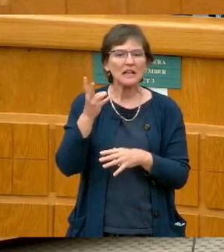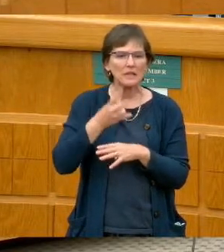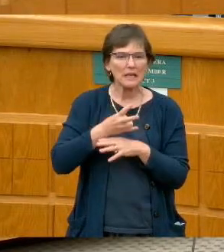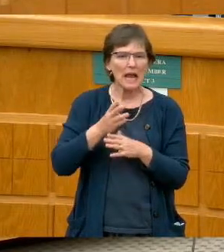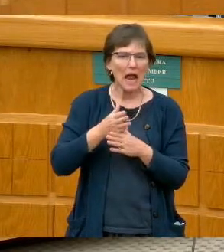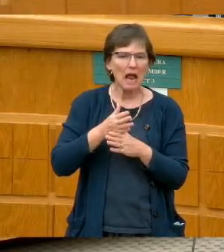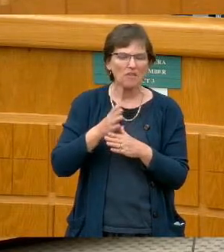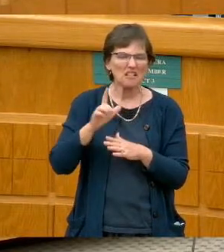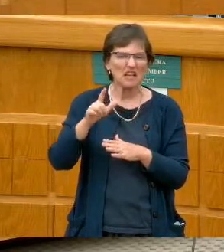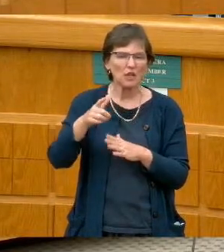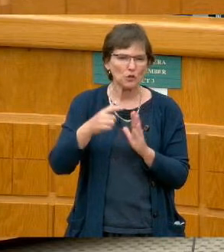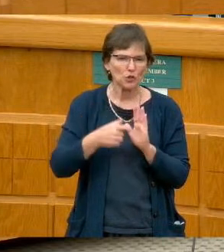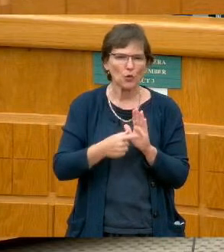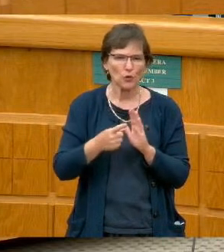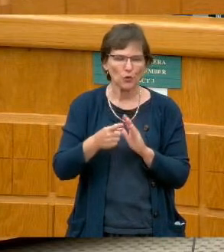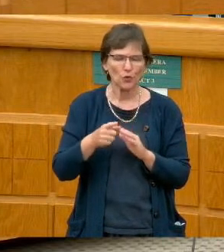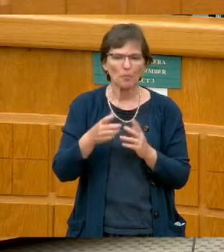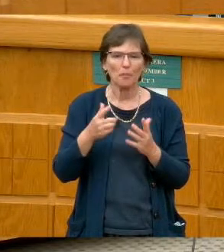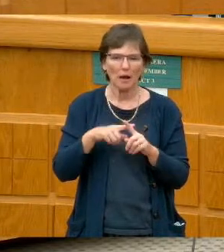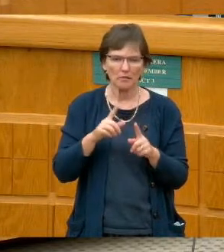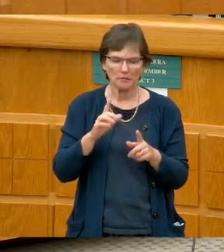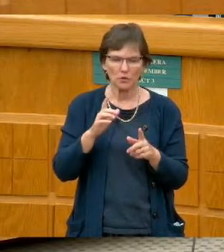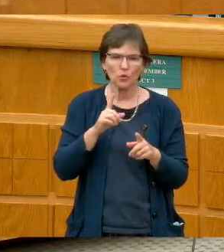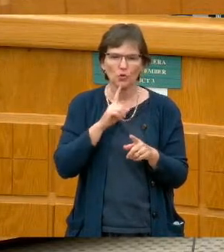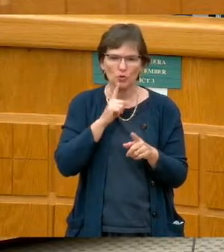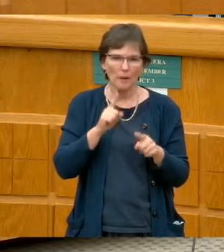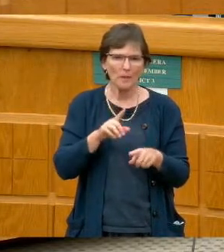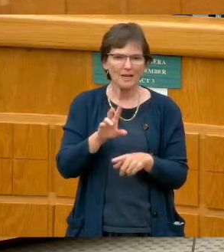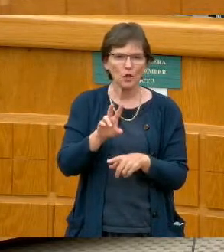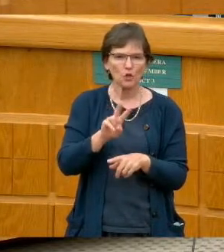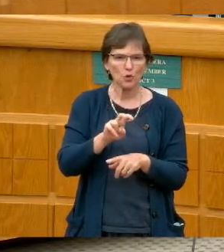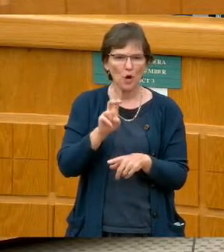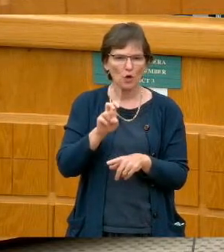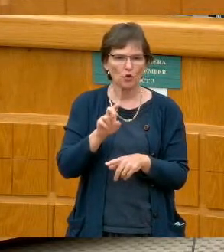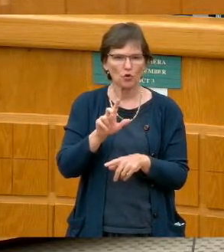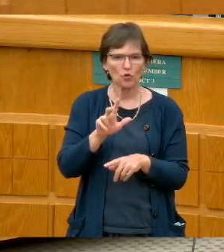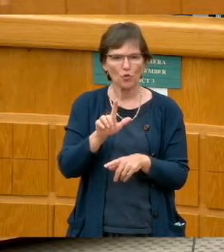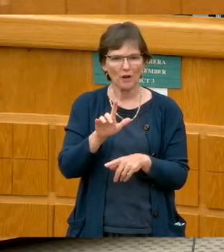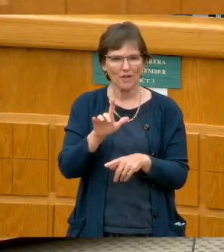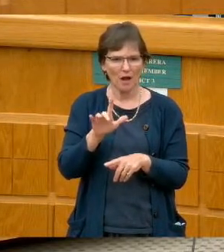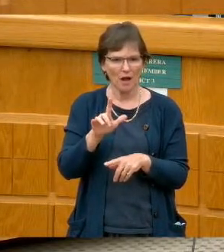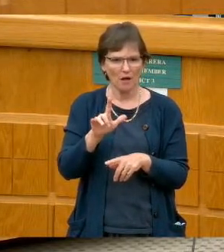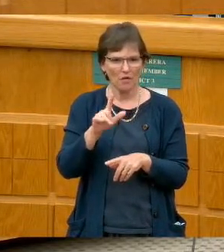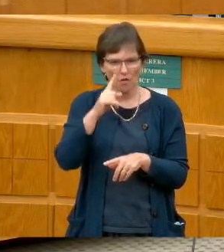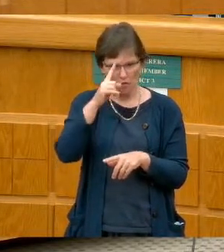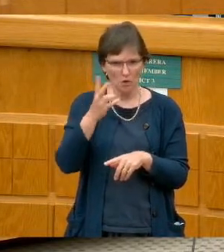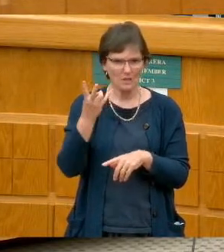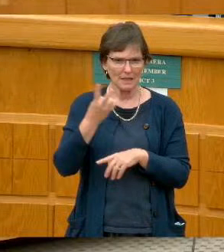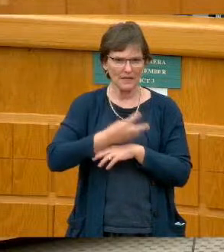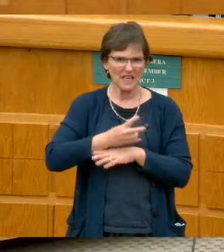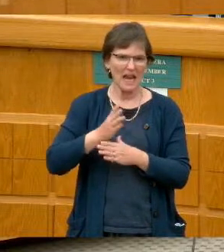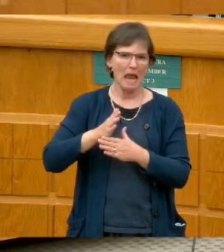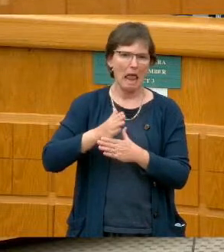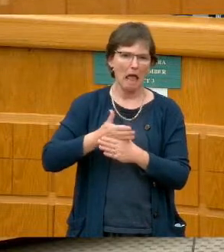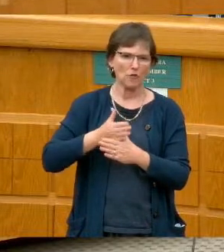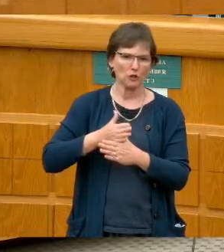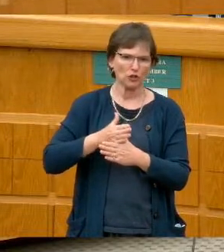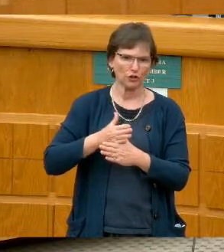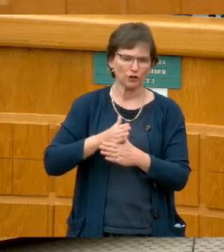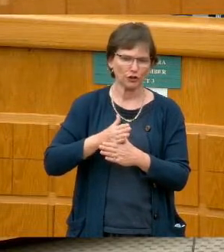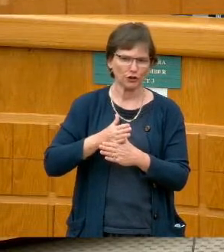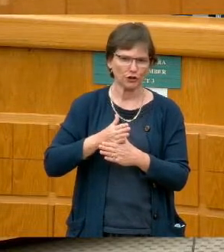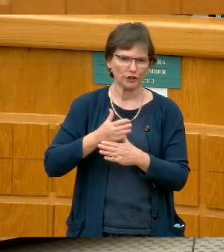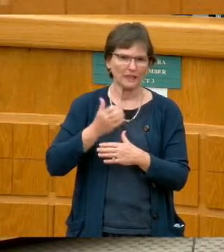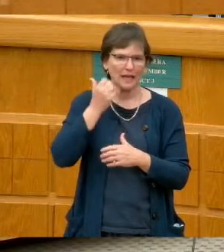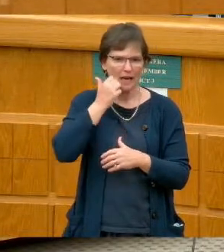of the presentation, is 225. And so we can have about 300 on a day, but